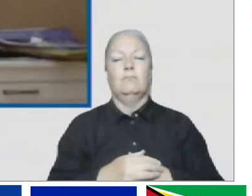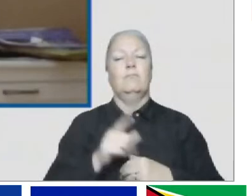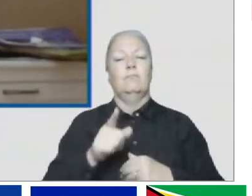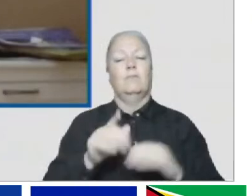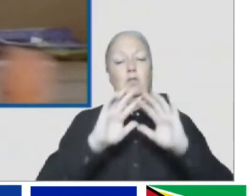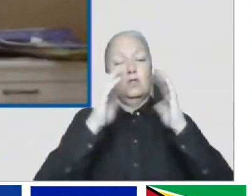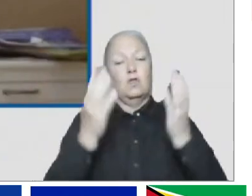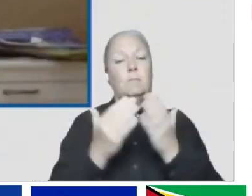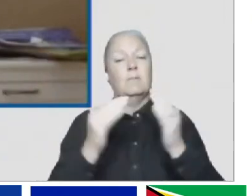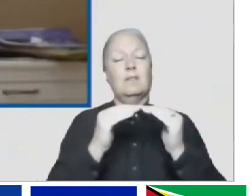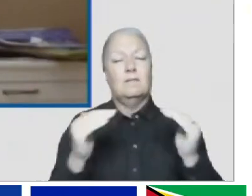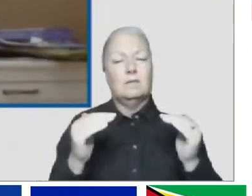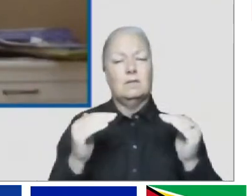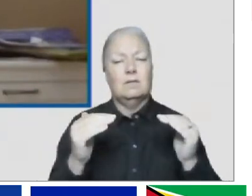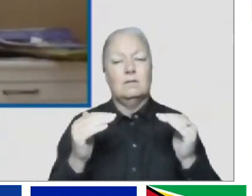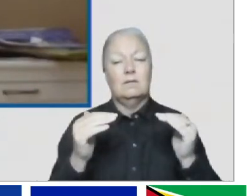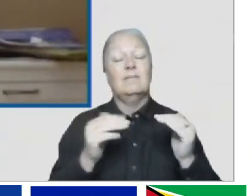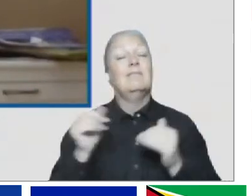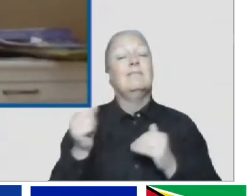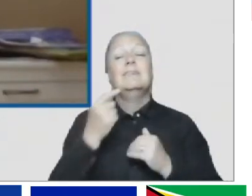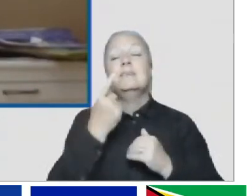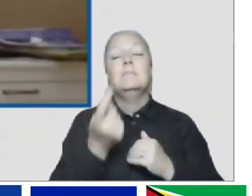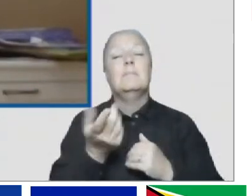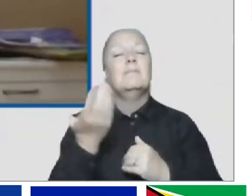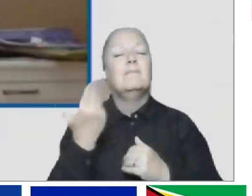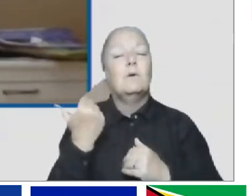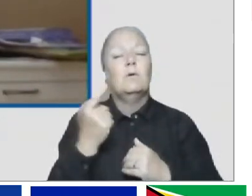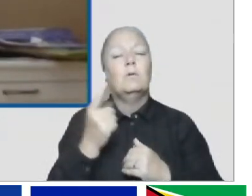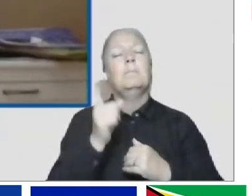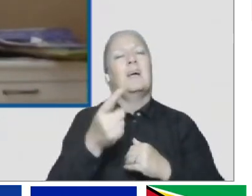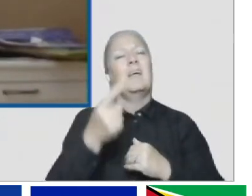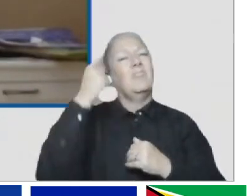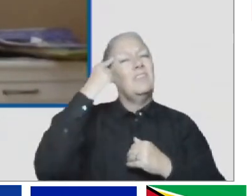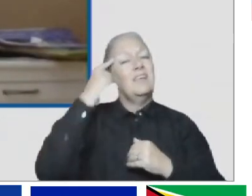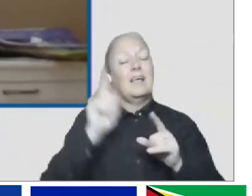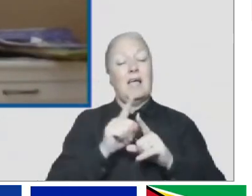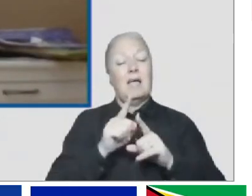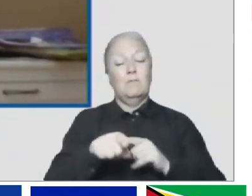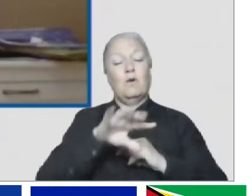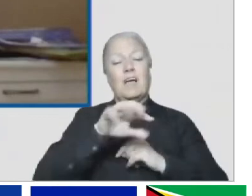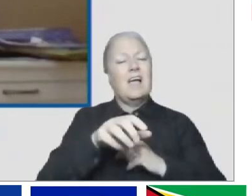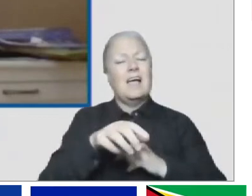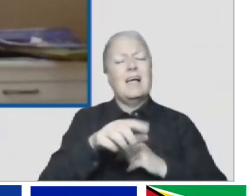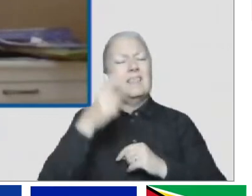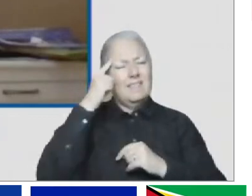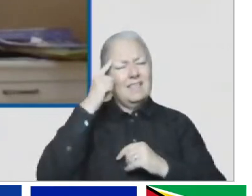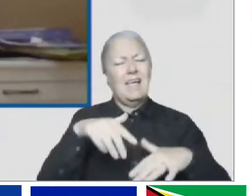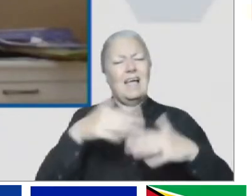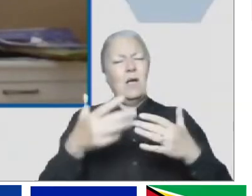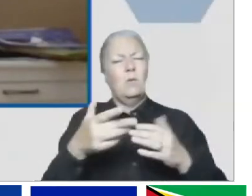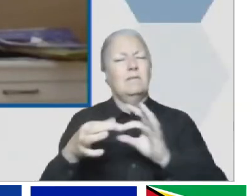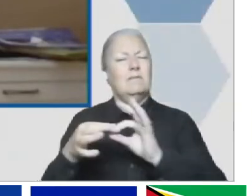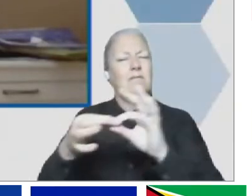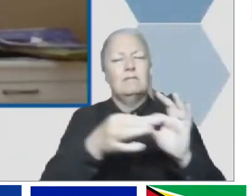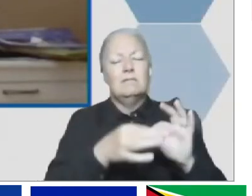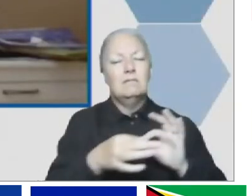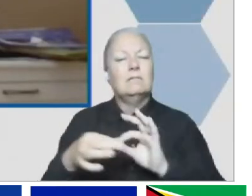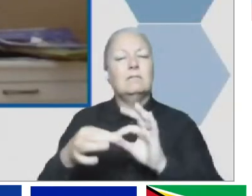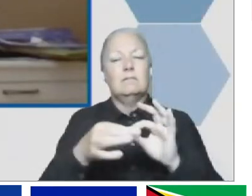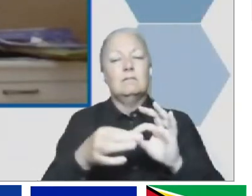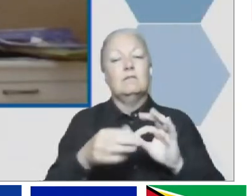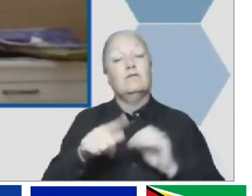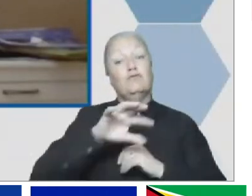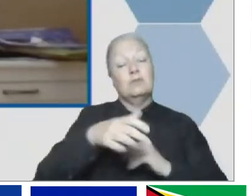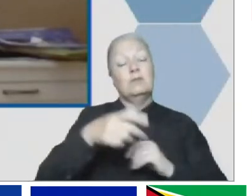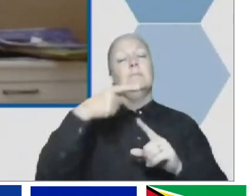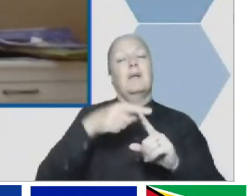that you have to think beyond the countries and see how you can bring it together. I will actually put it not only region, at a global level, share, learn,